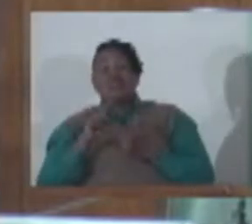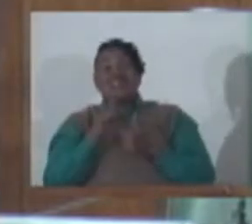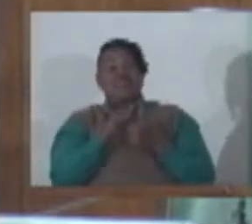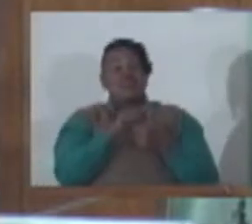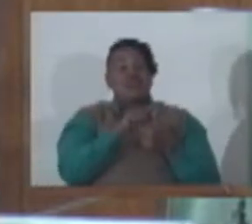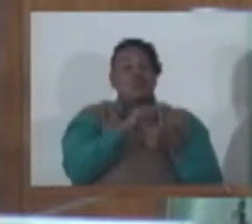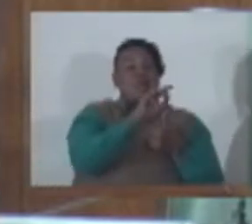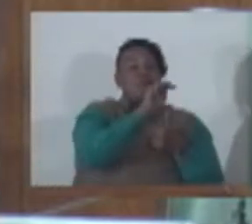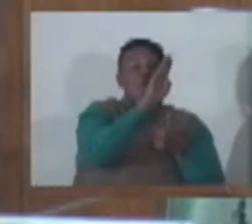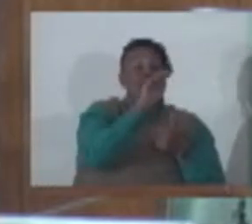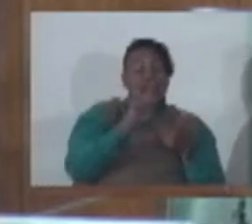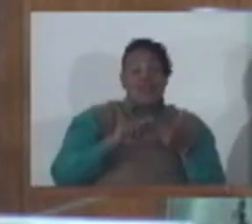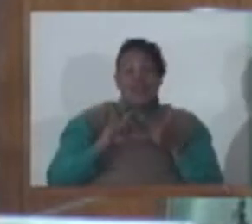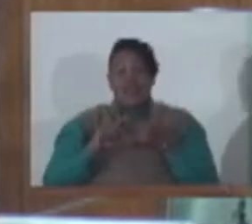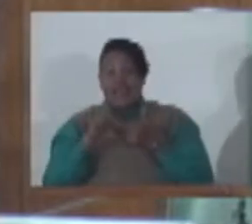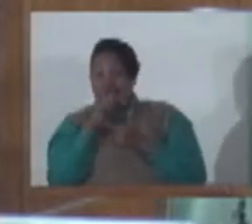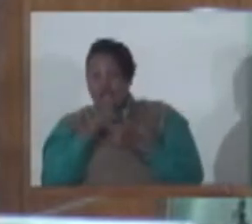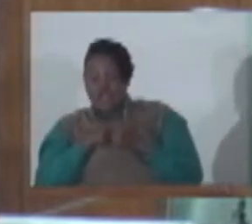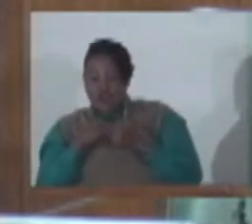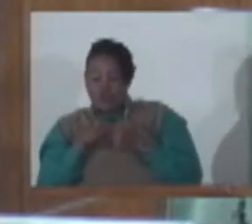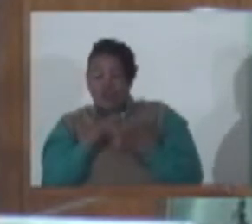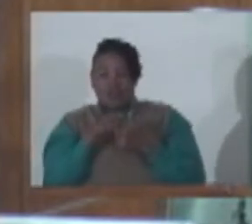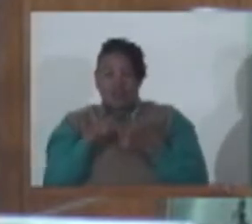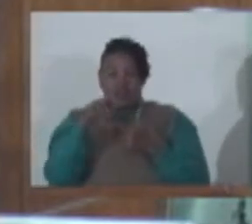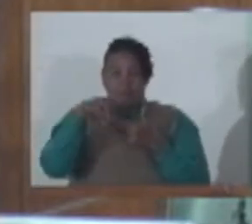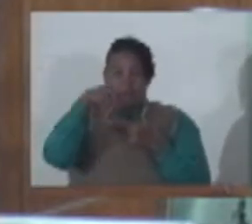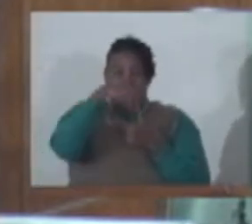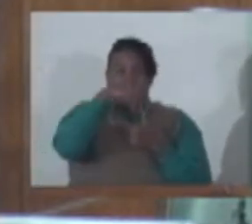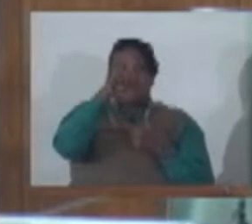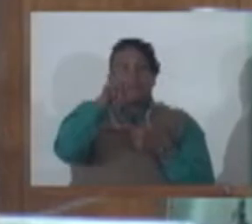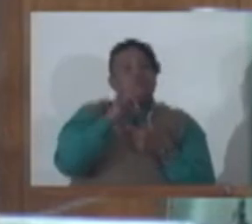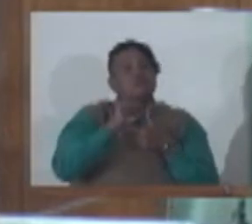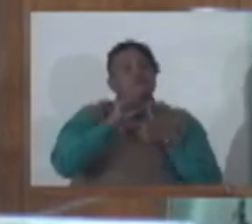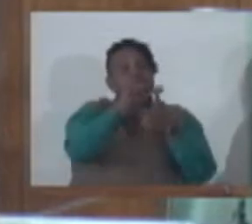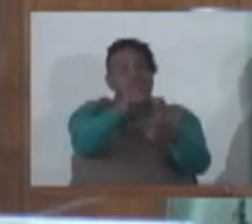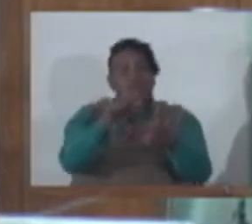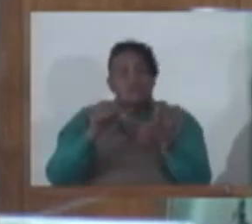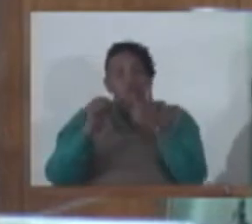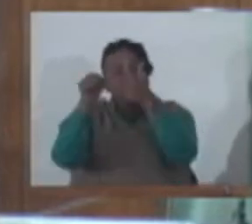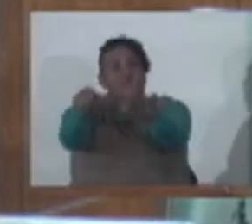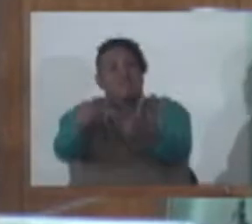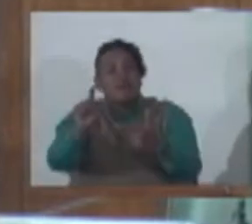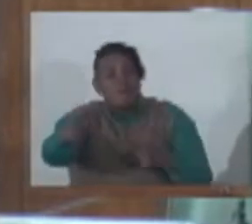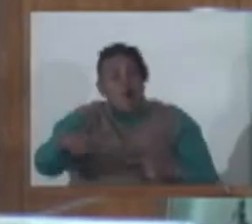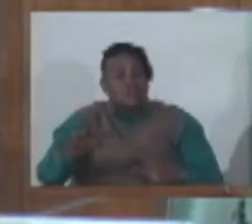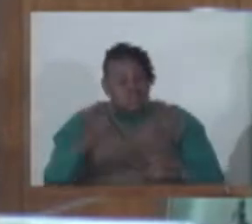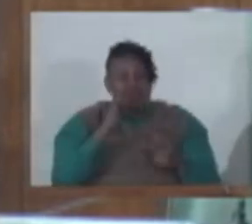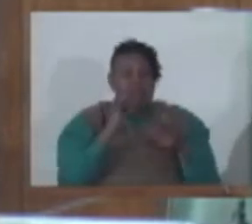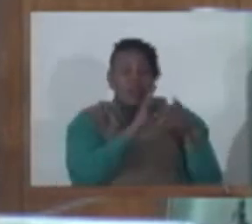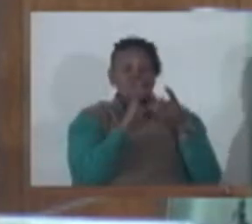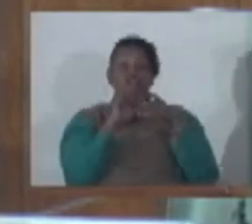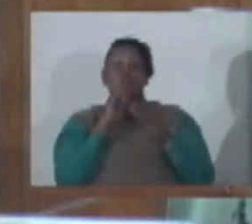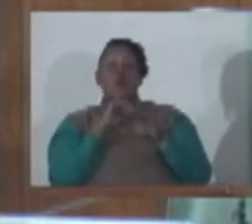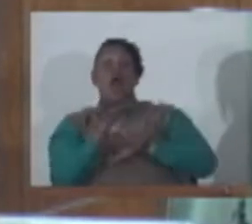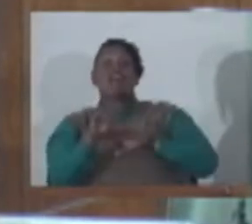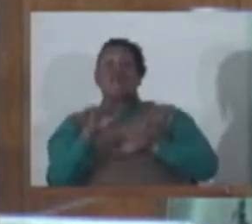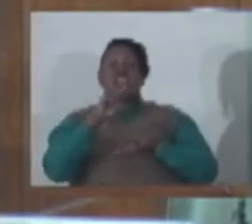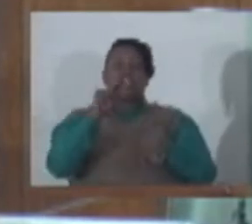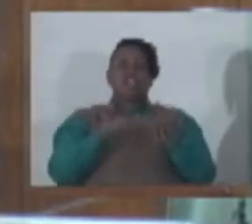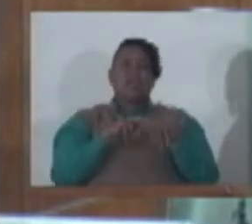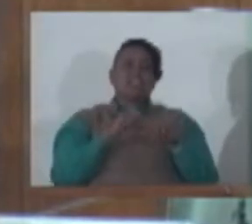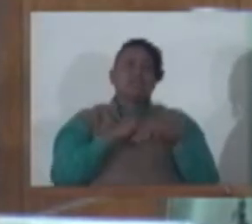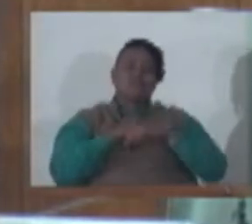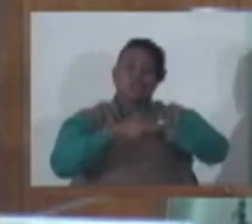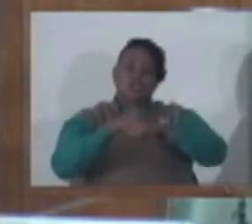Operation, must be allowed to continue. Therefore, acting on the advice of the National Security Council and in accordance with the